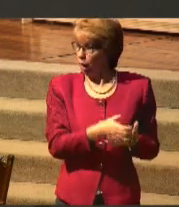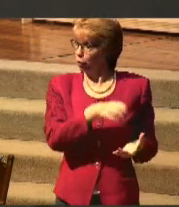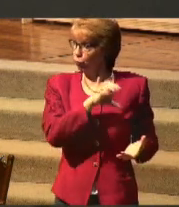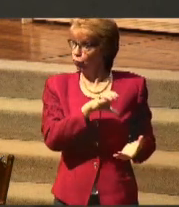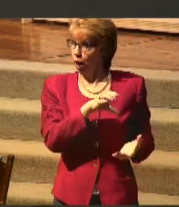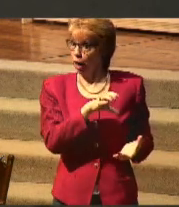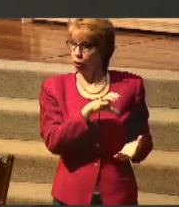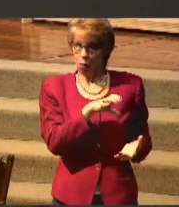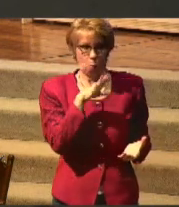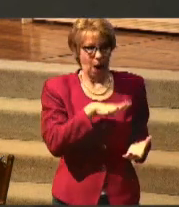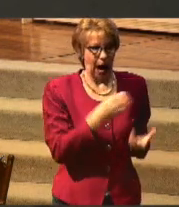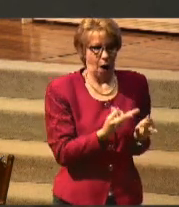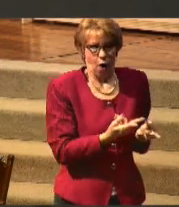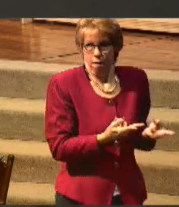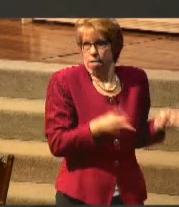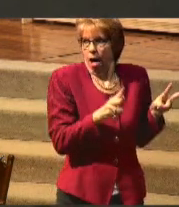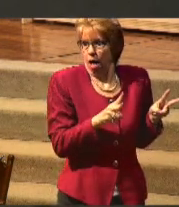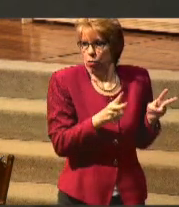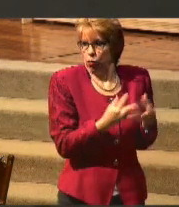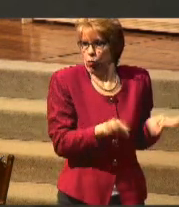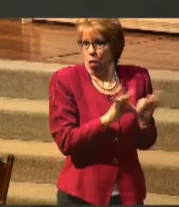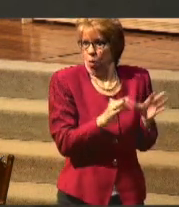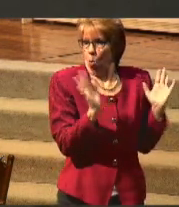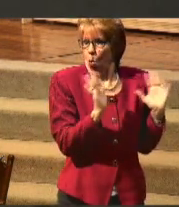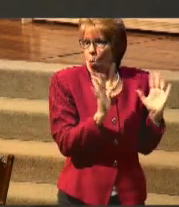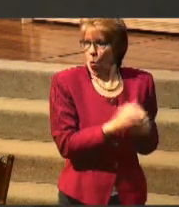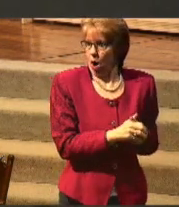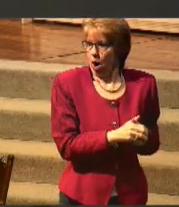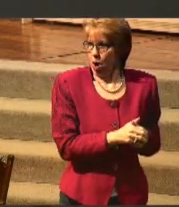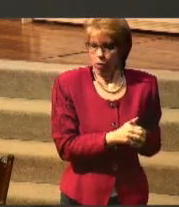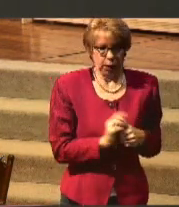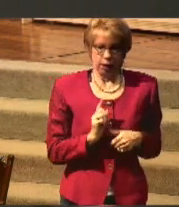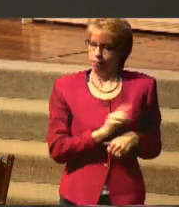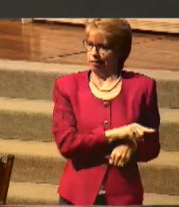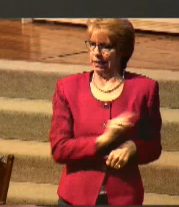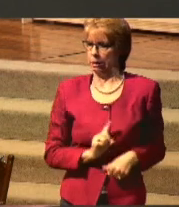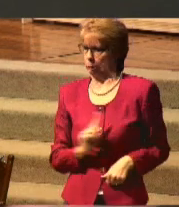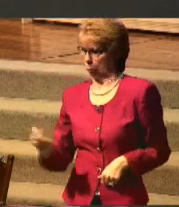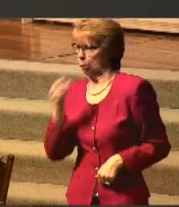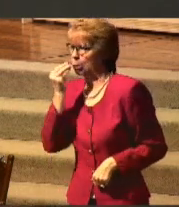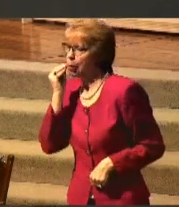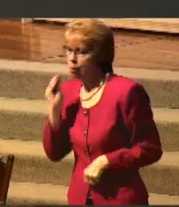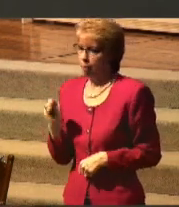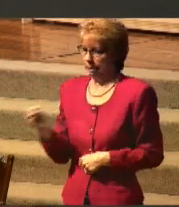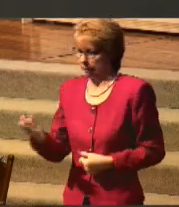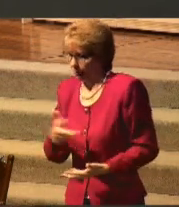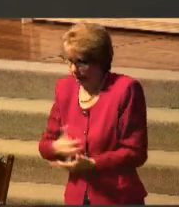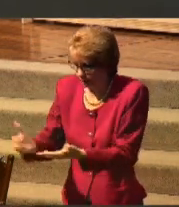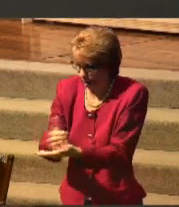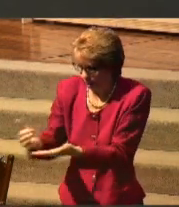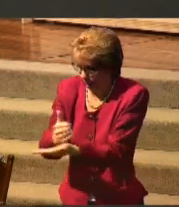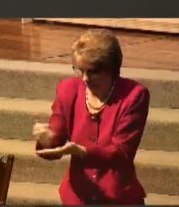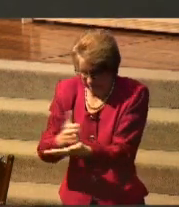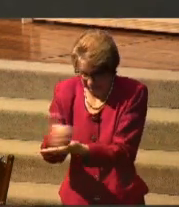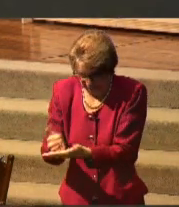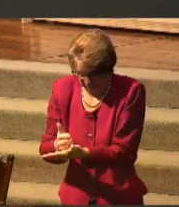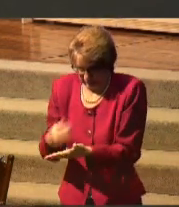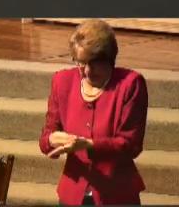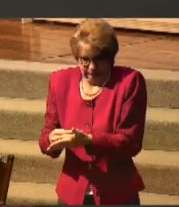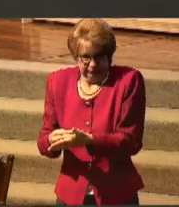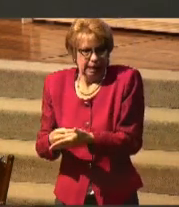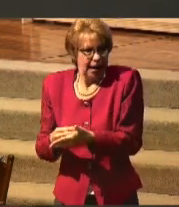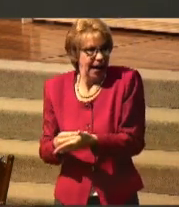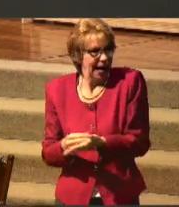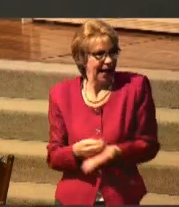of great value. And so he goes home, and he gets everything that he can together, and he goes and he makes